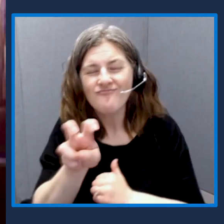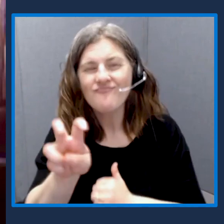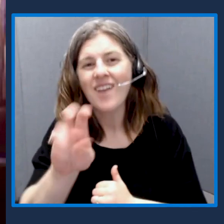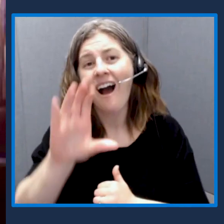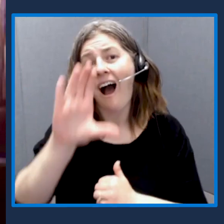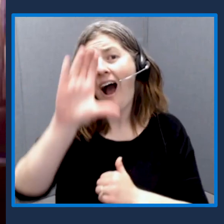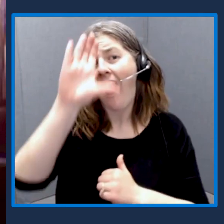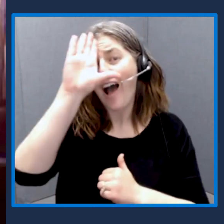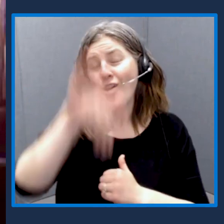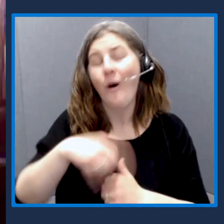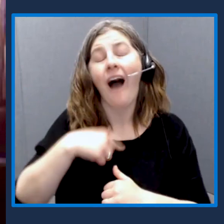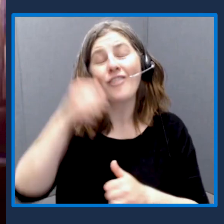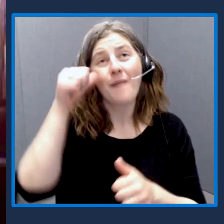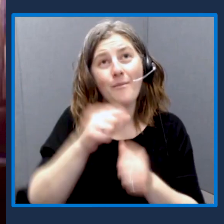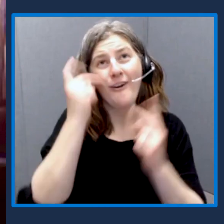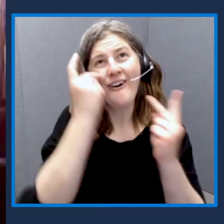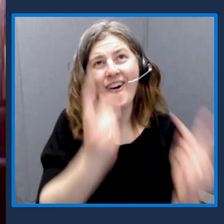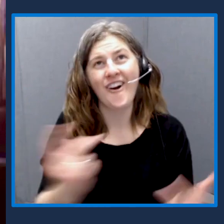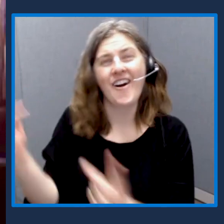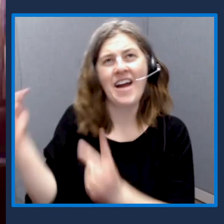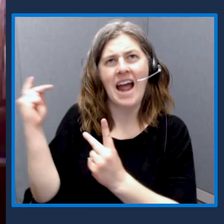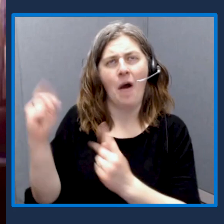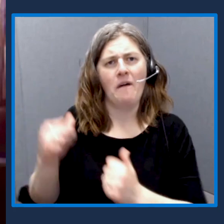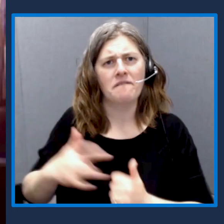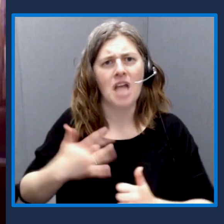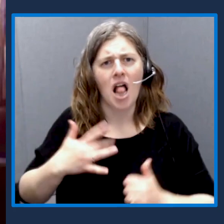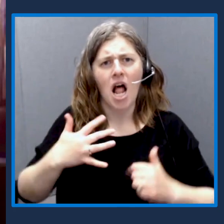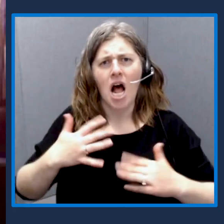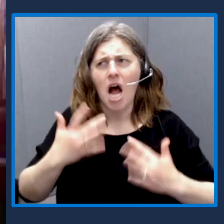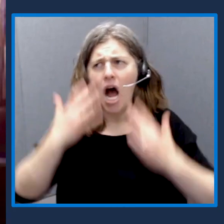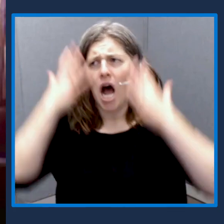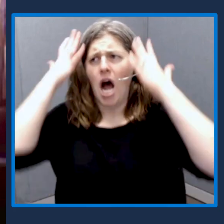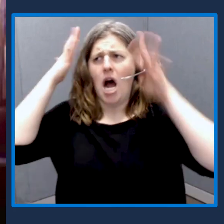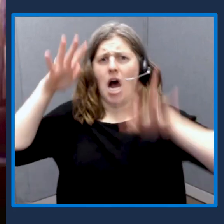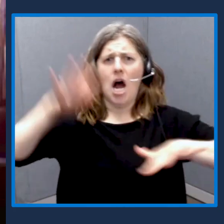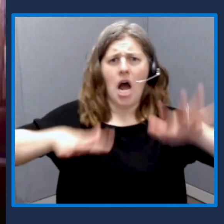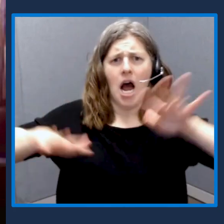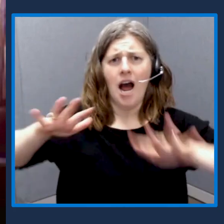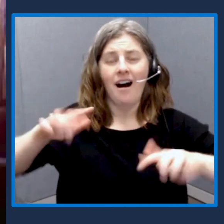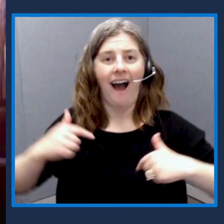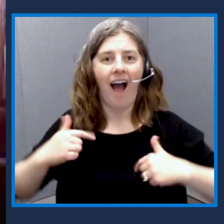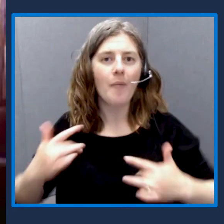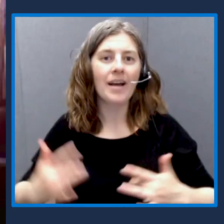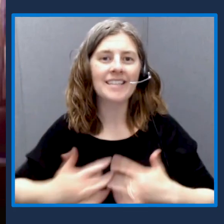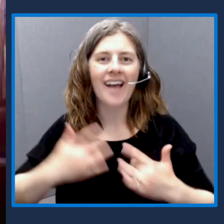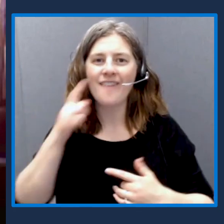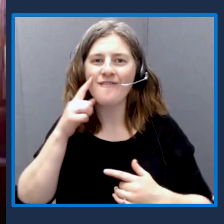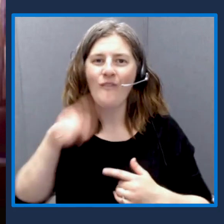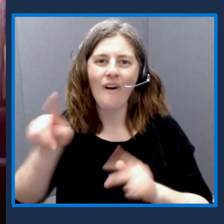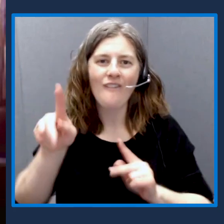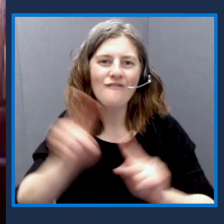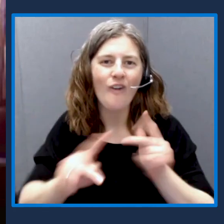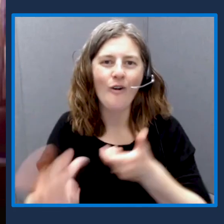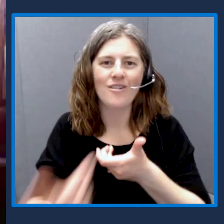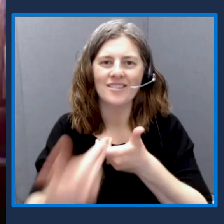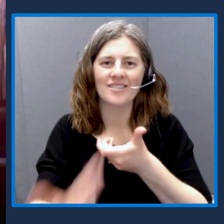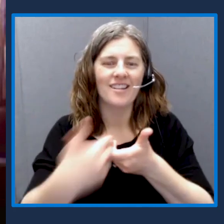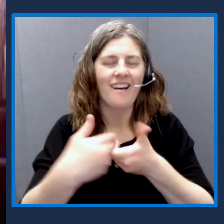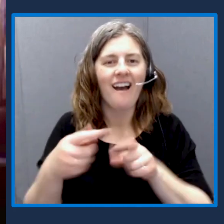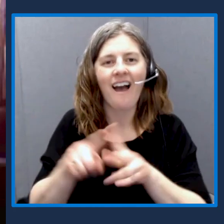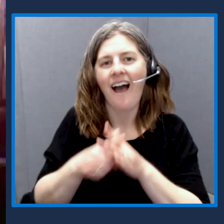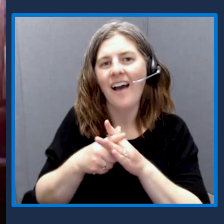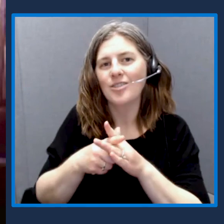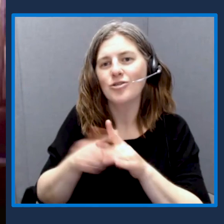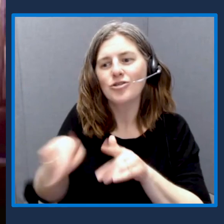and recall how daunting it can be. And I'm really excited for folks as they begin and sort